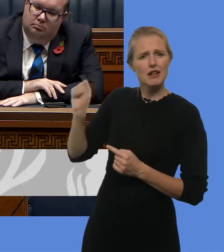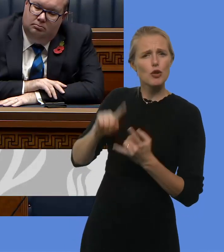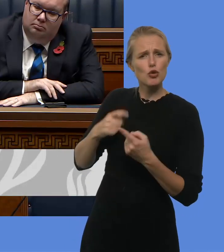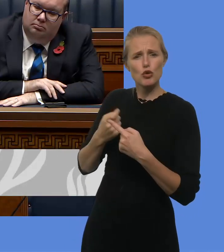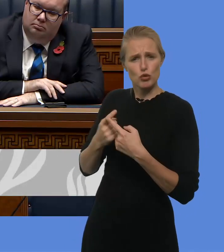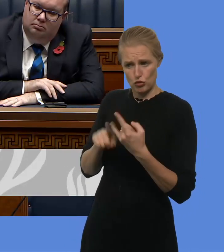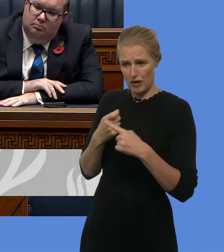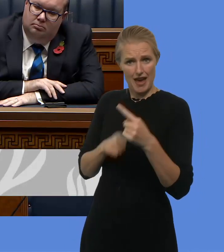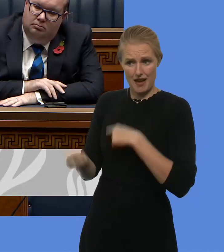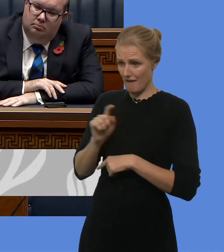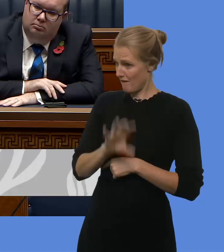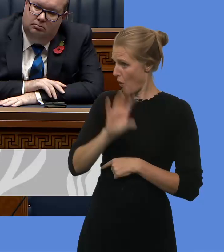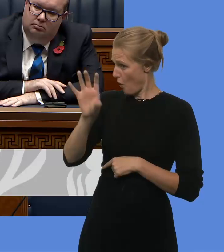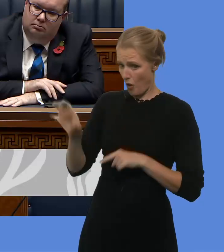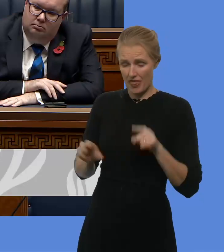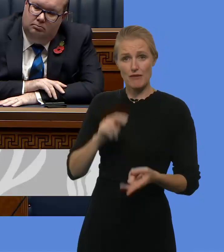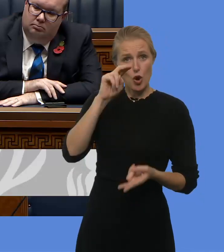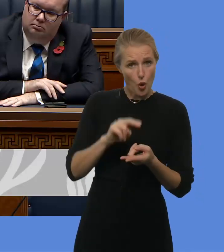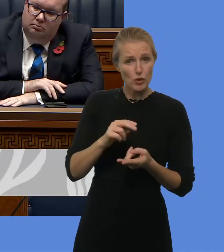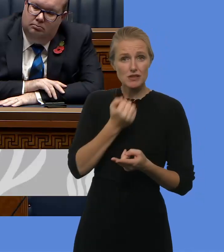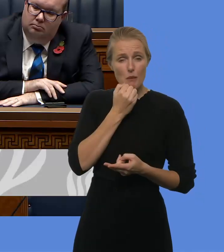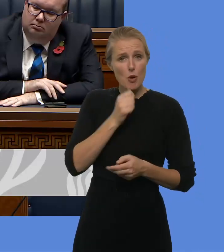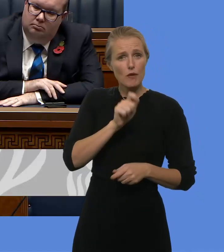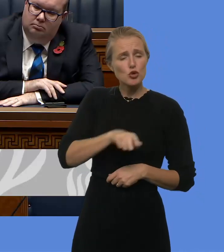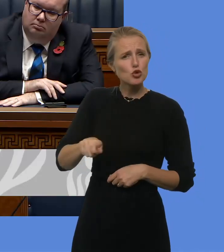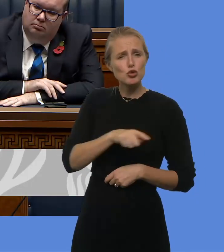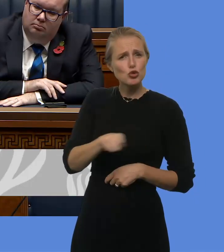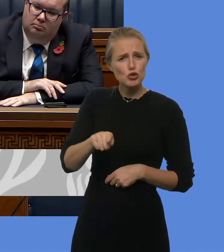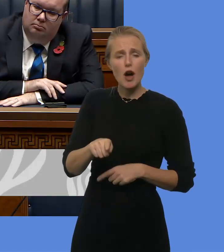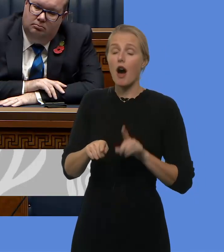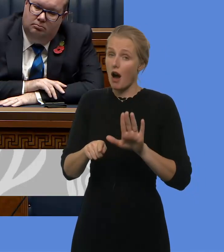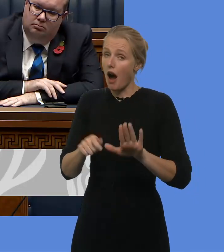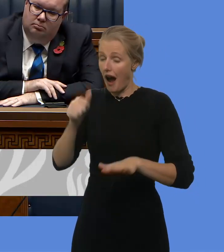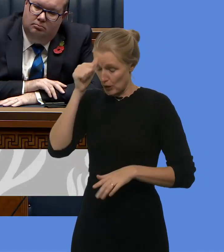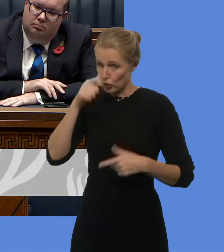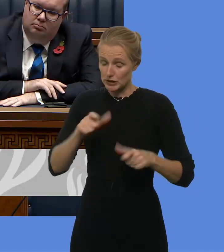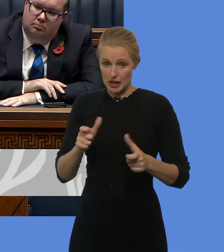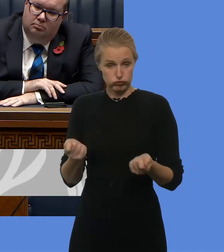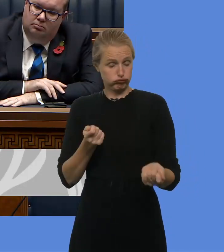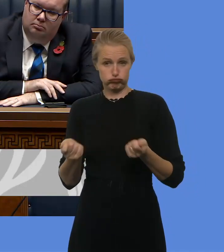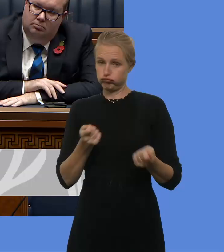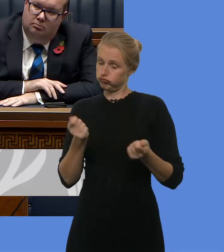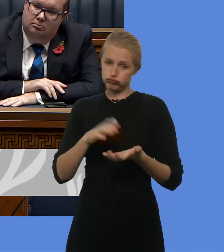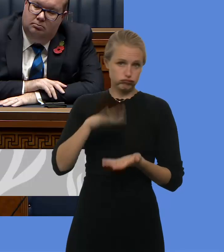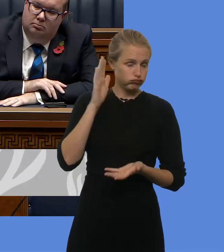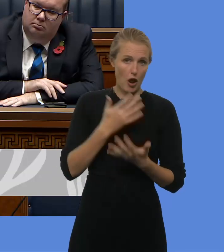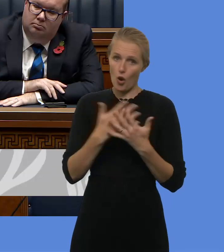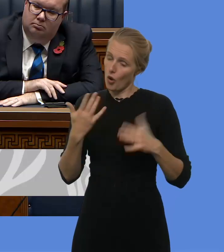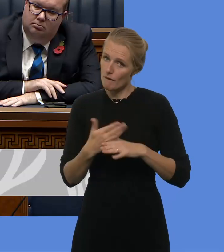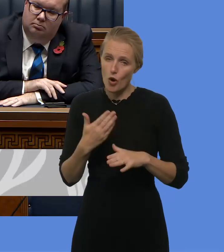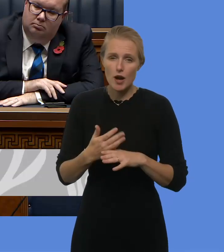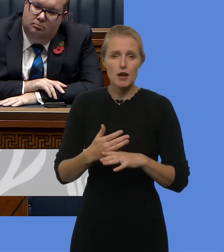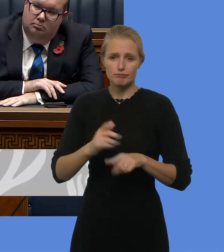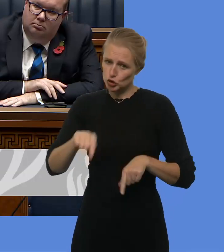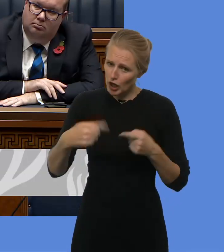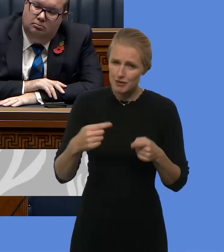within the four nations. I know, members, that there are still challenges in respect of this issue, but there are challenges